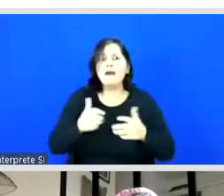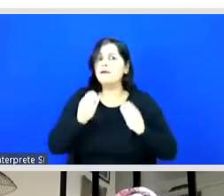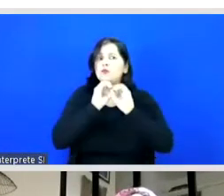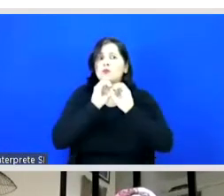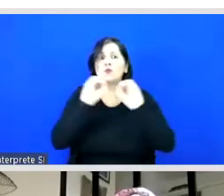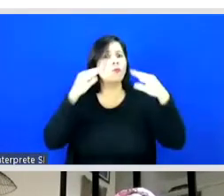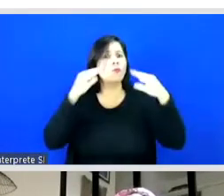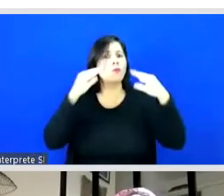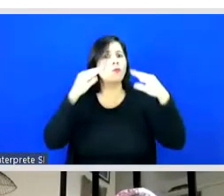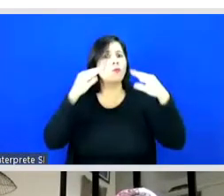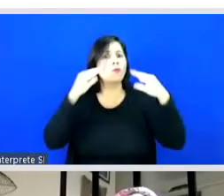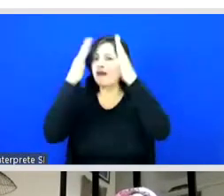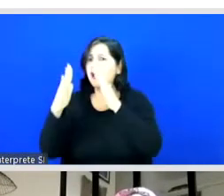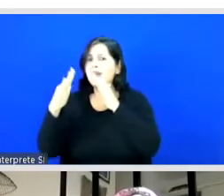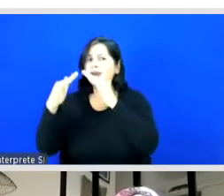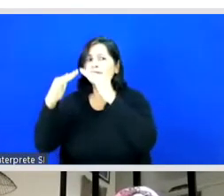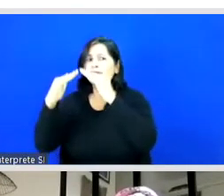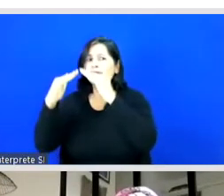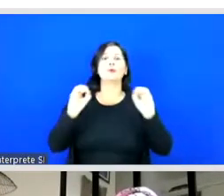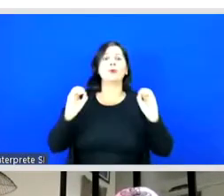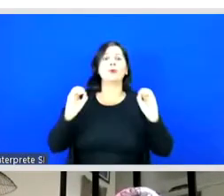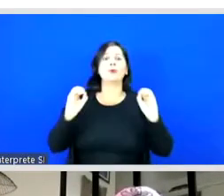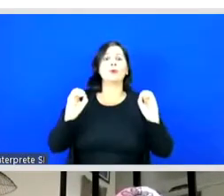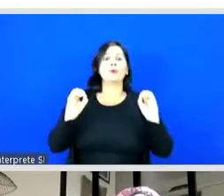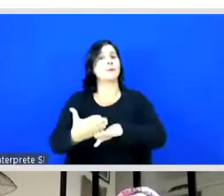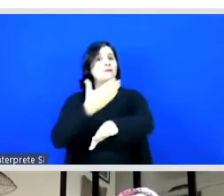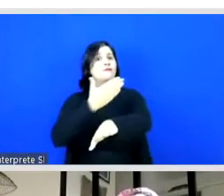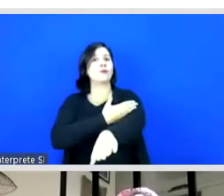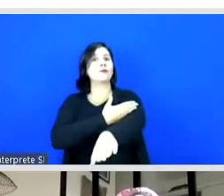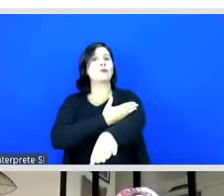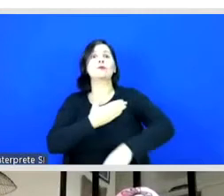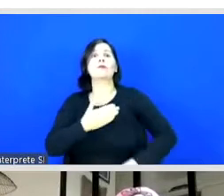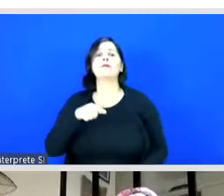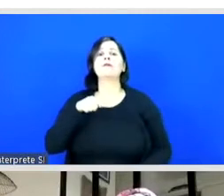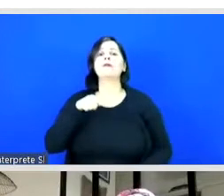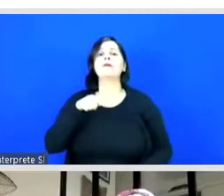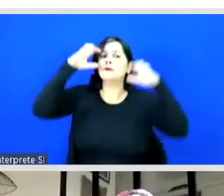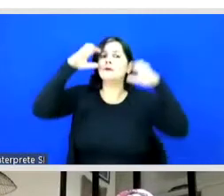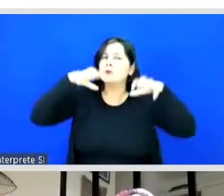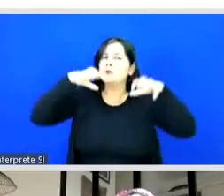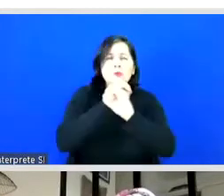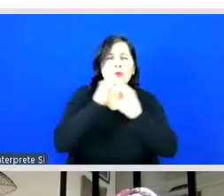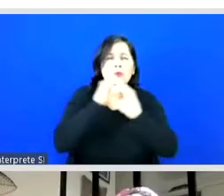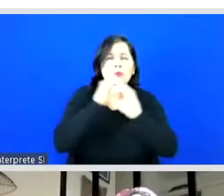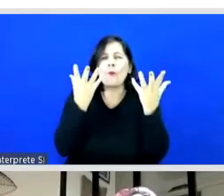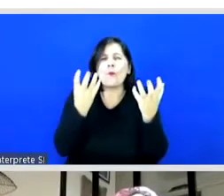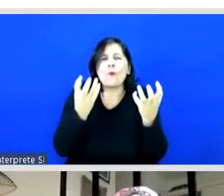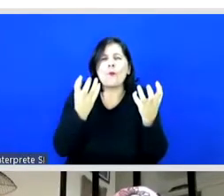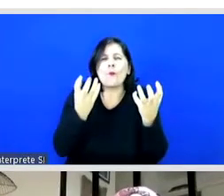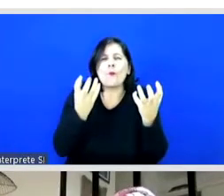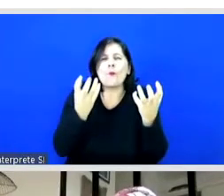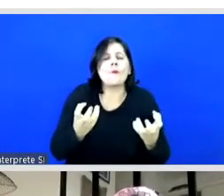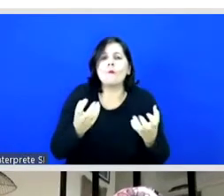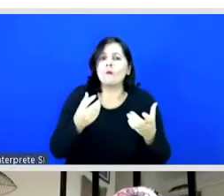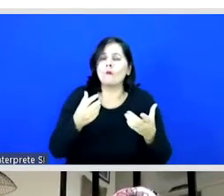who cut from one week to another week. So the consequence for us, it is the food insecurity,